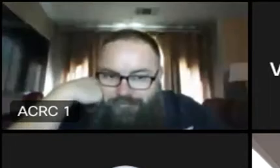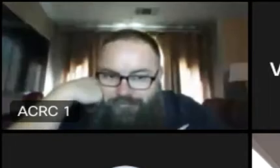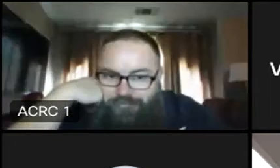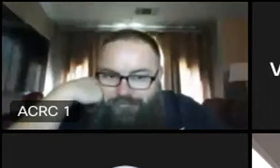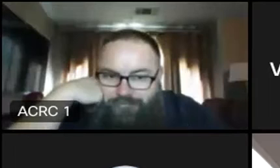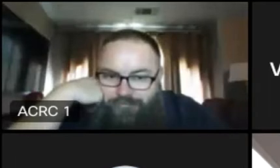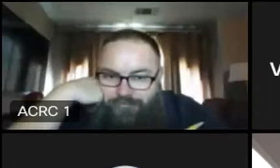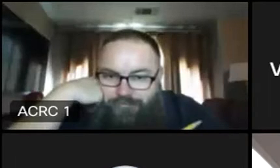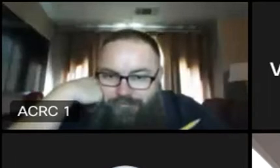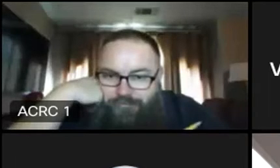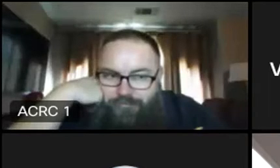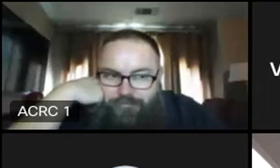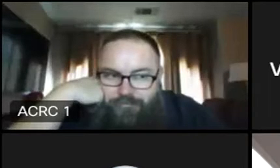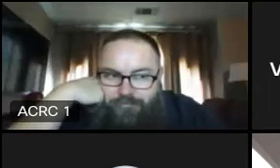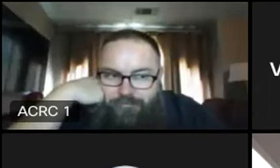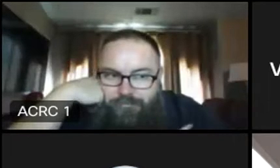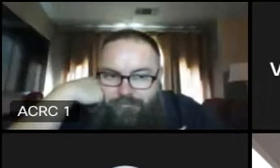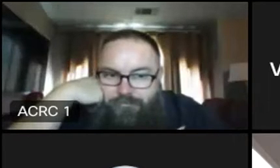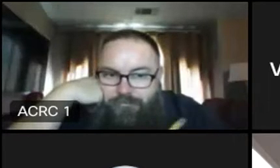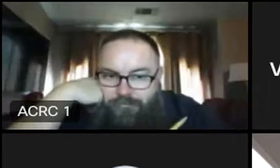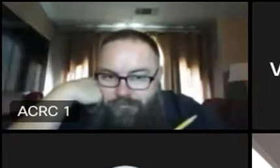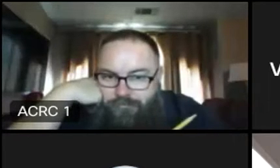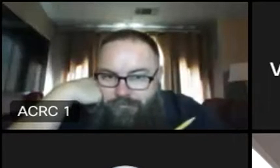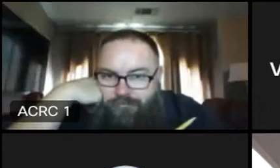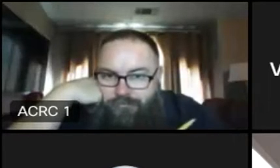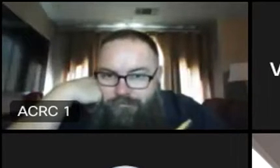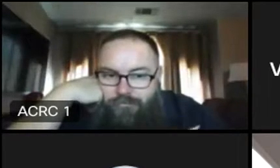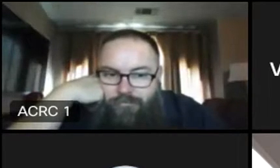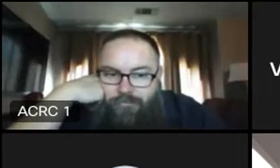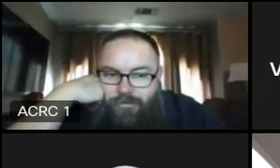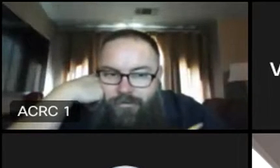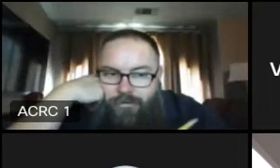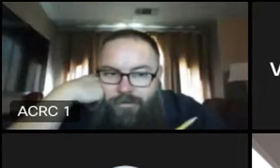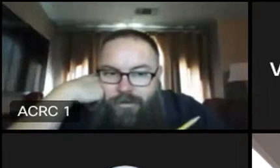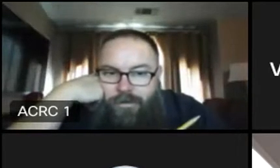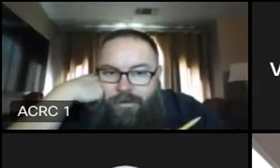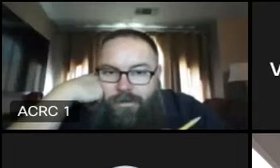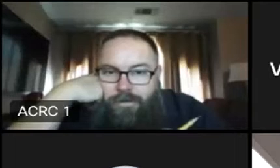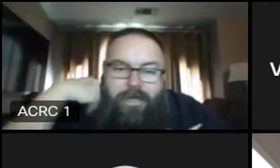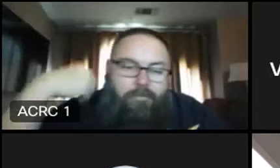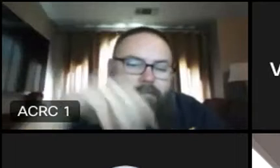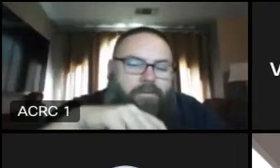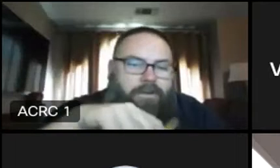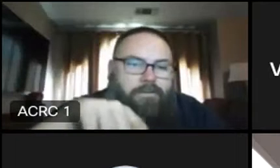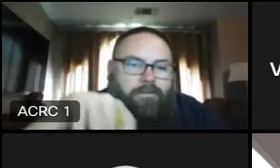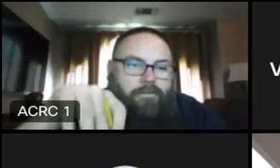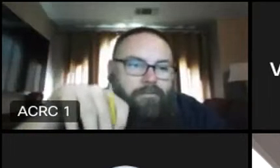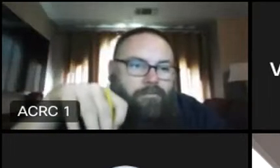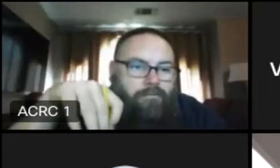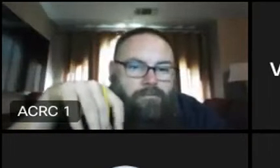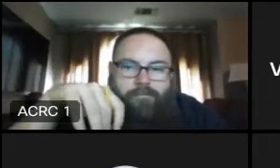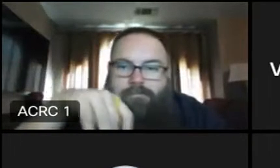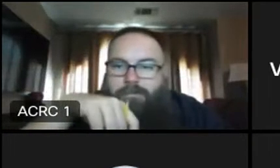don't know if other regional centers do it. I just always was surprised we didn't have something like that in the system. Suggestion. Yeah. If I could